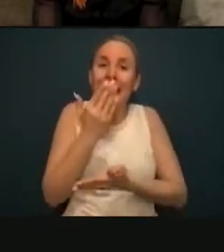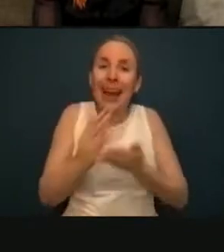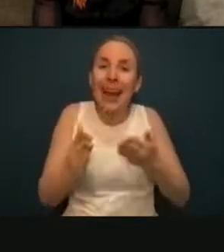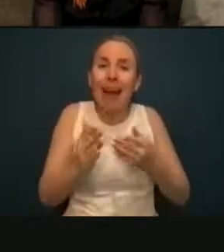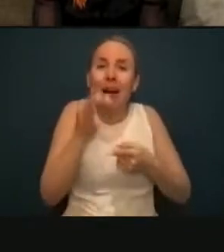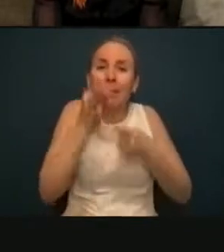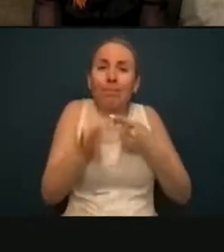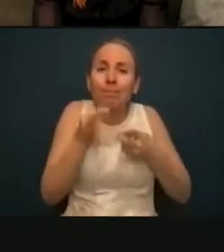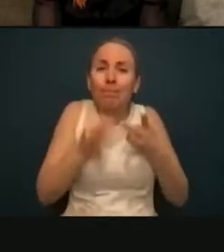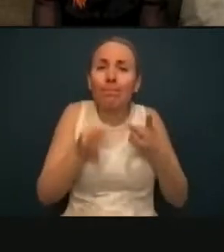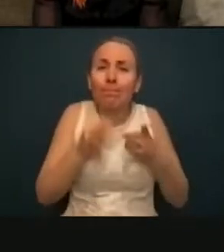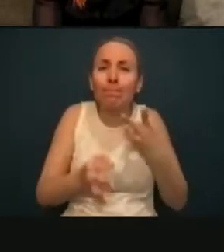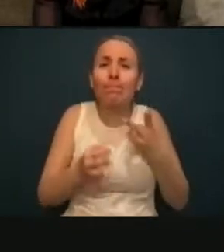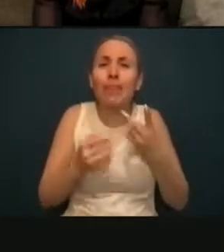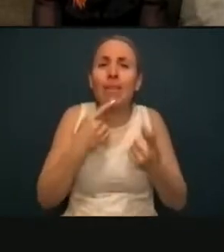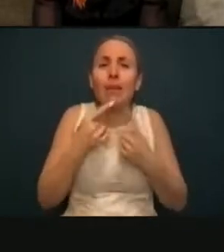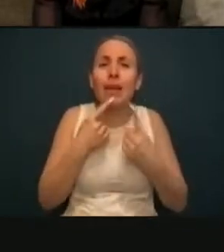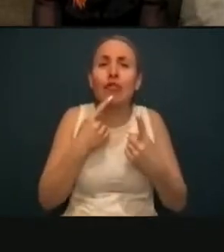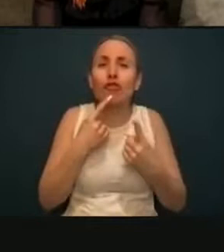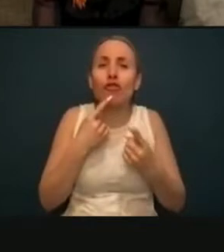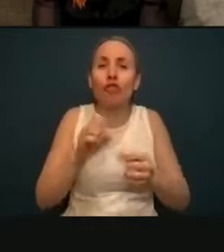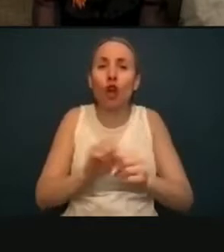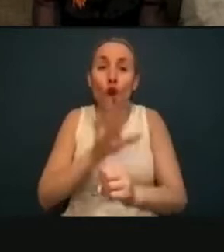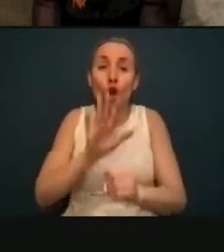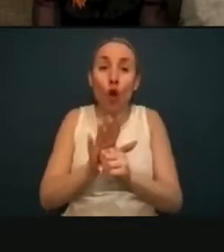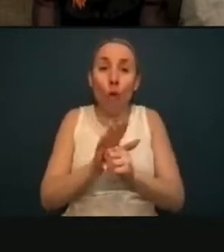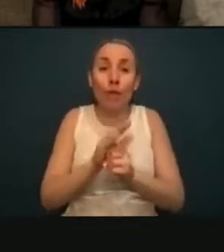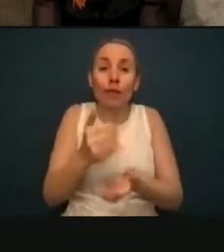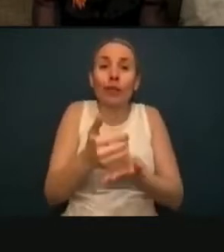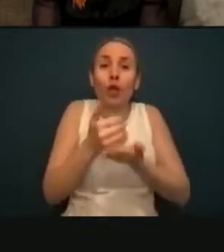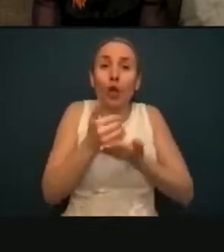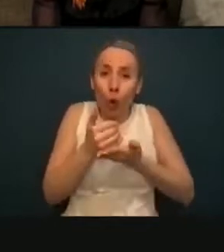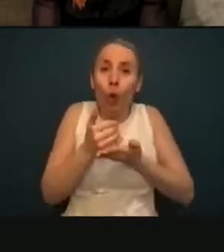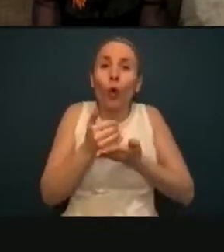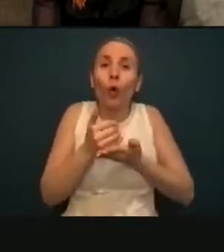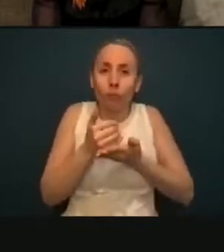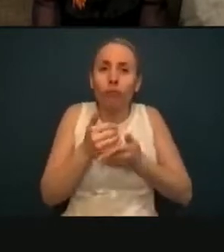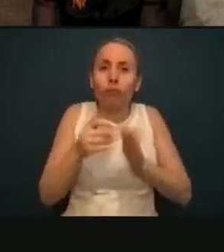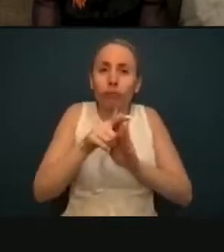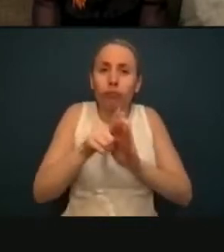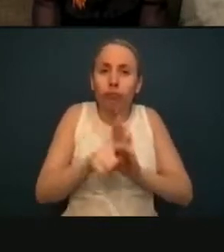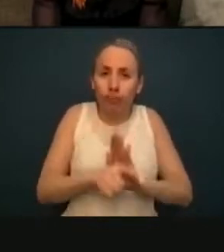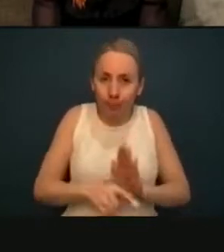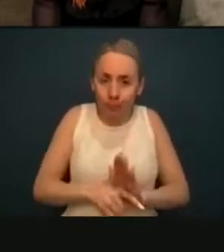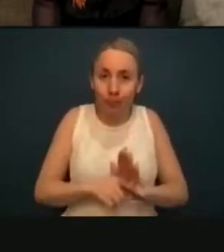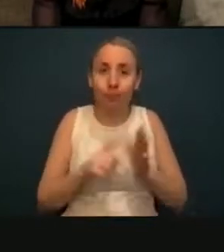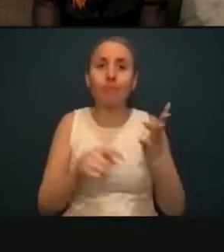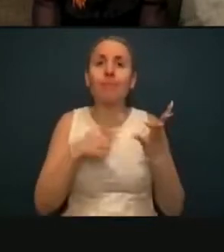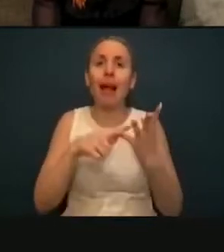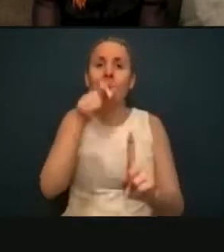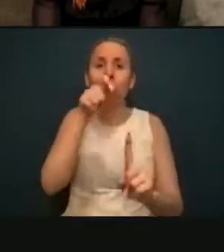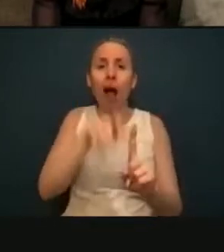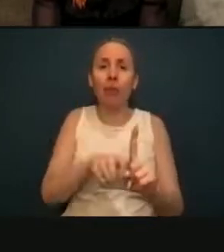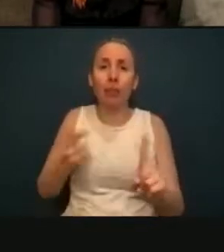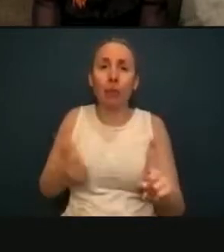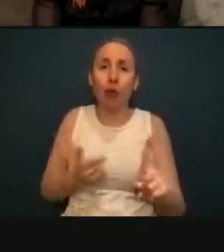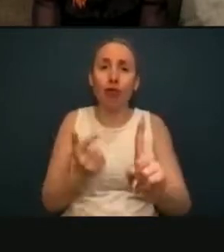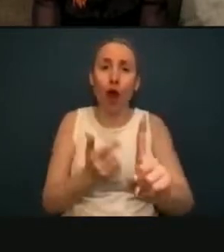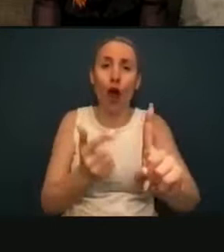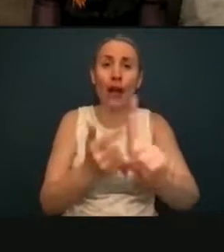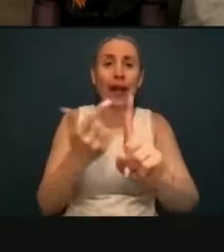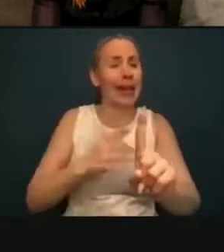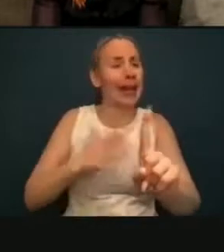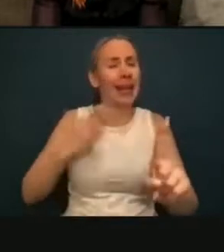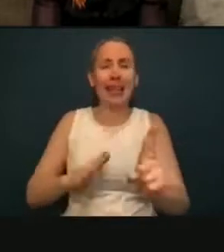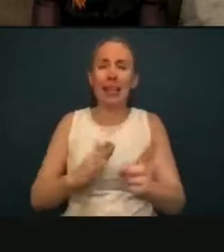information on COVID secure measures, and particularly how the customer journey needs to be thoroughly mapped for